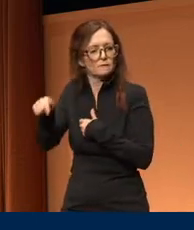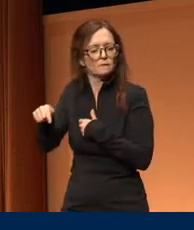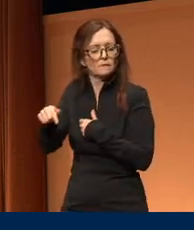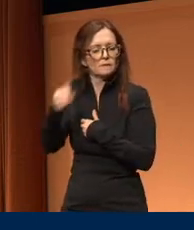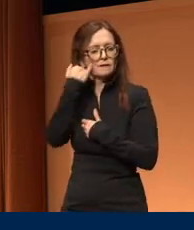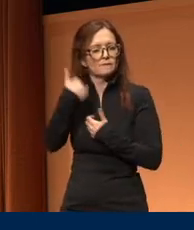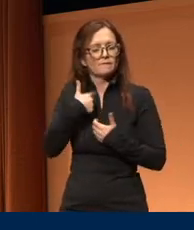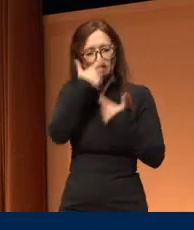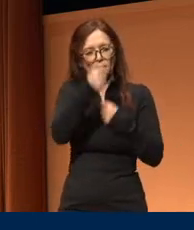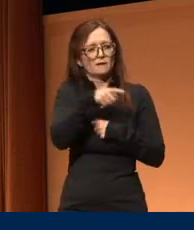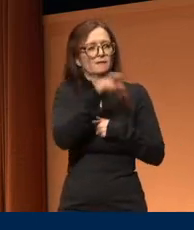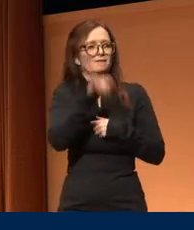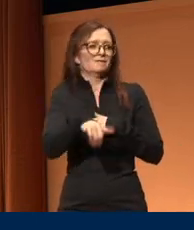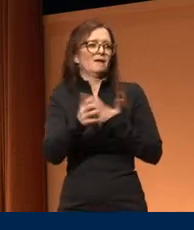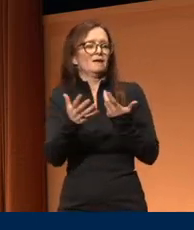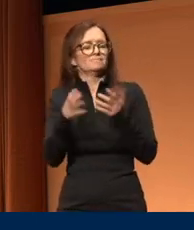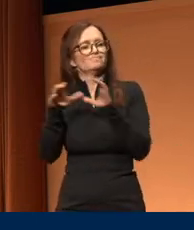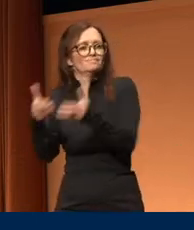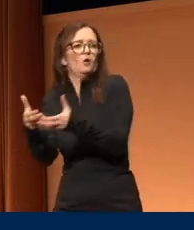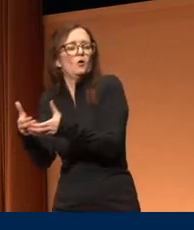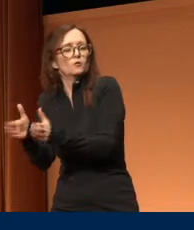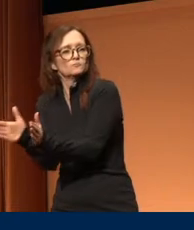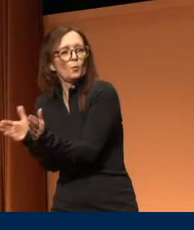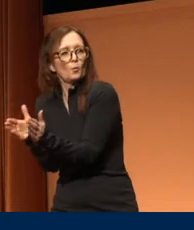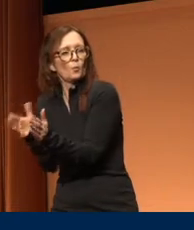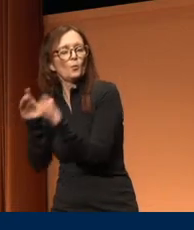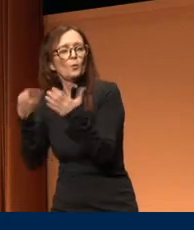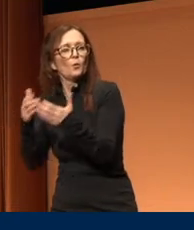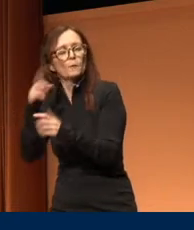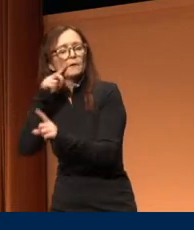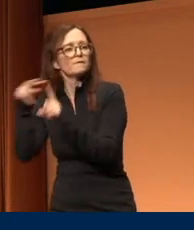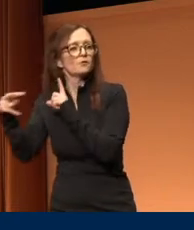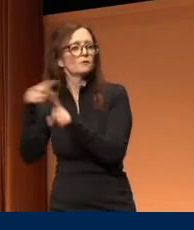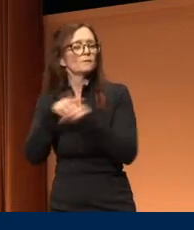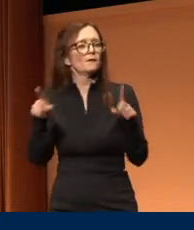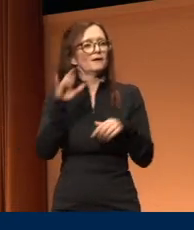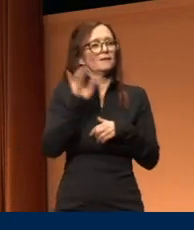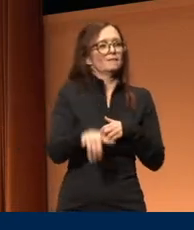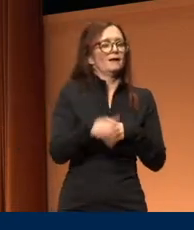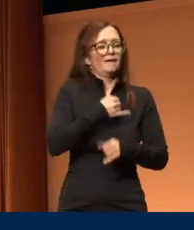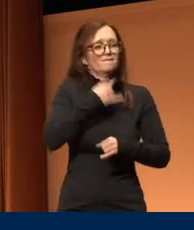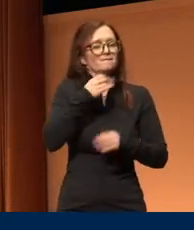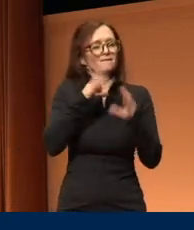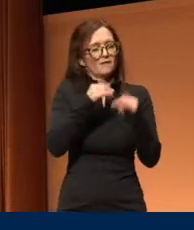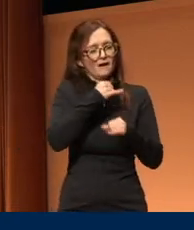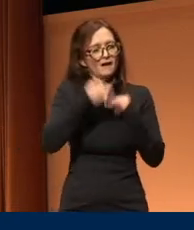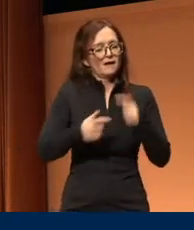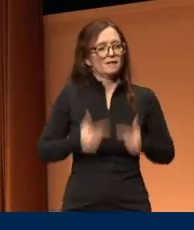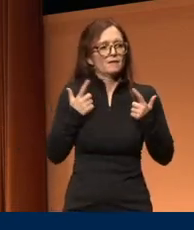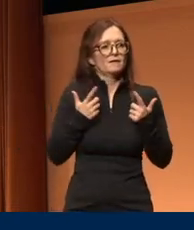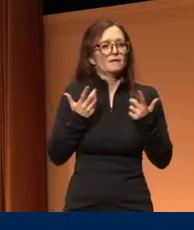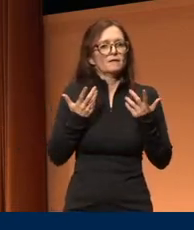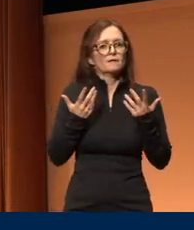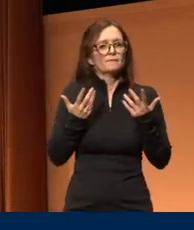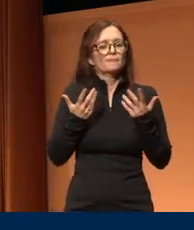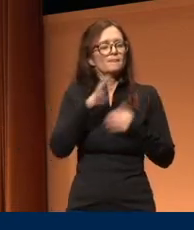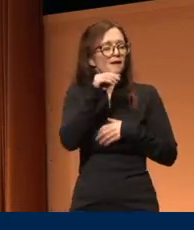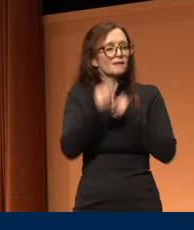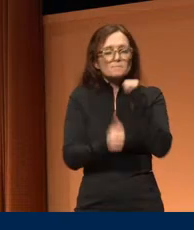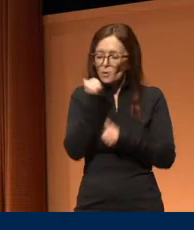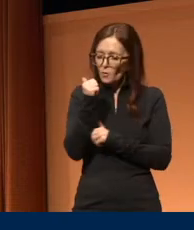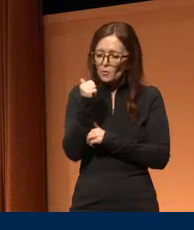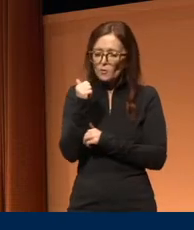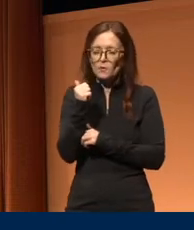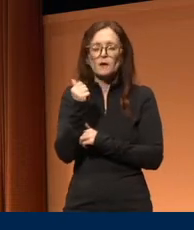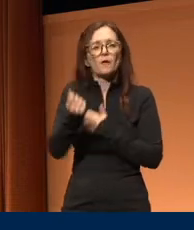hadn't trusted the minority viewpoint. In the Convention on End of Life, love is arguably also what made the majority